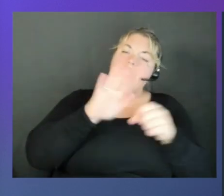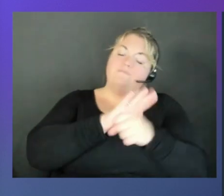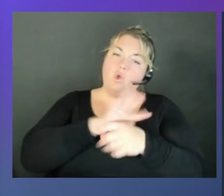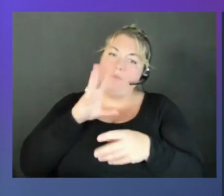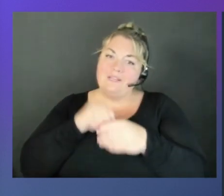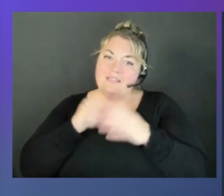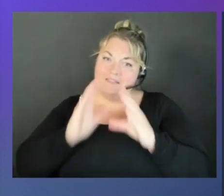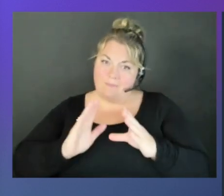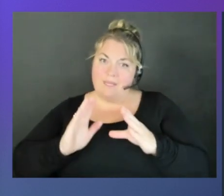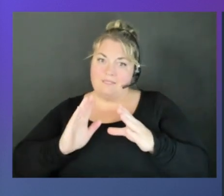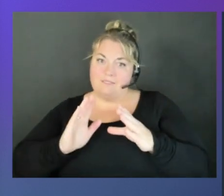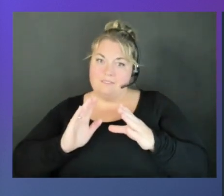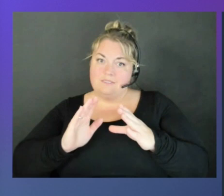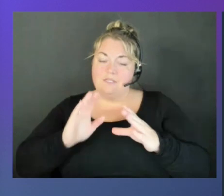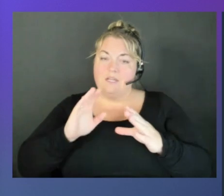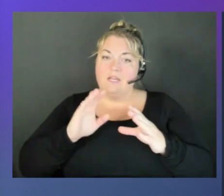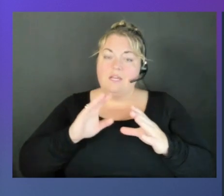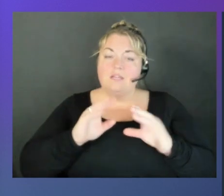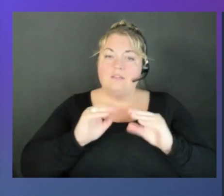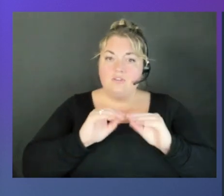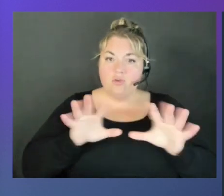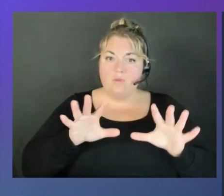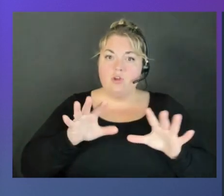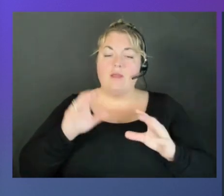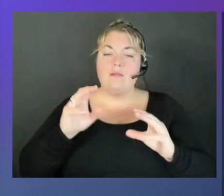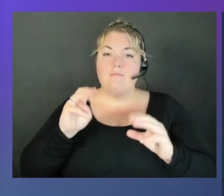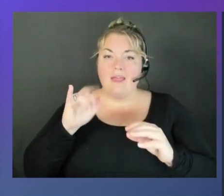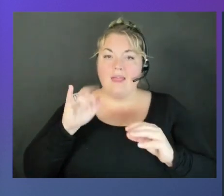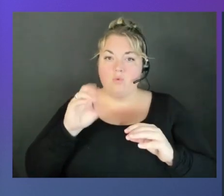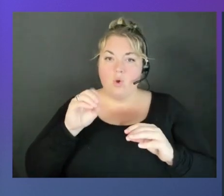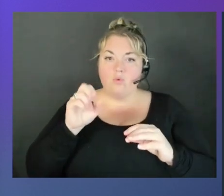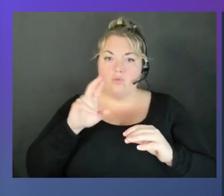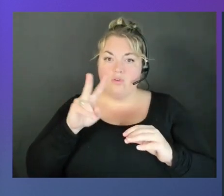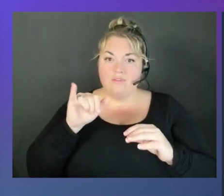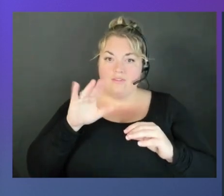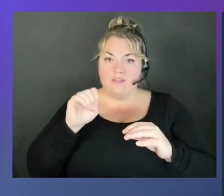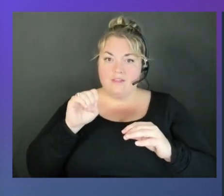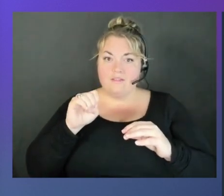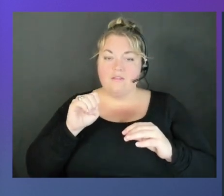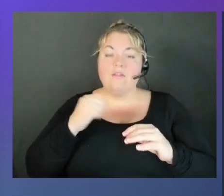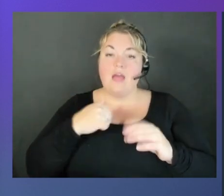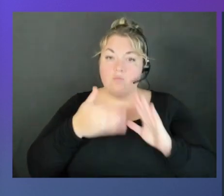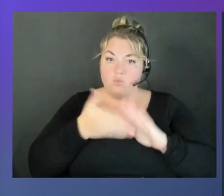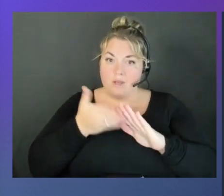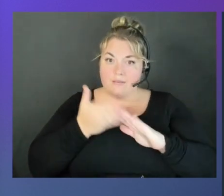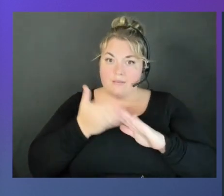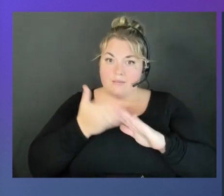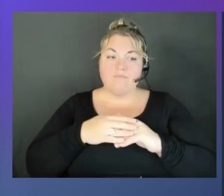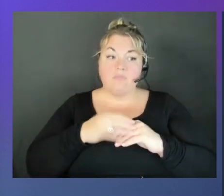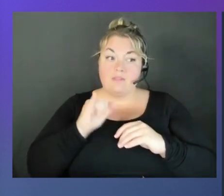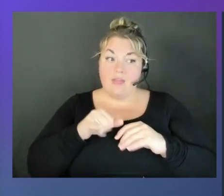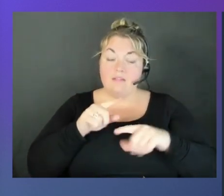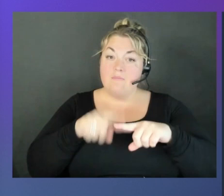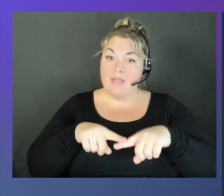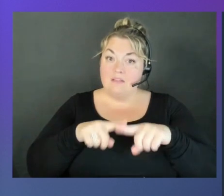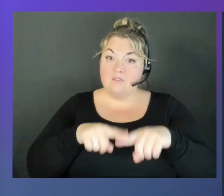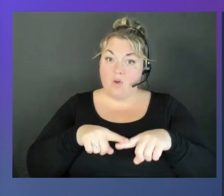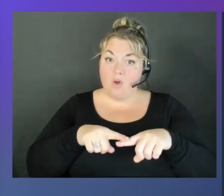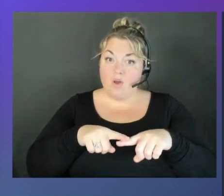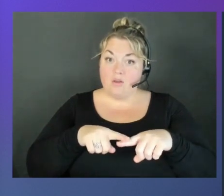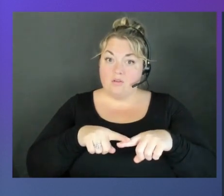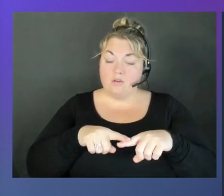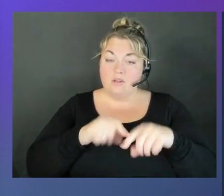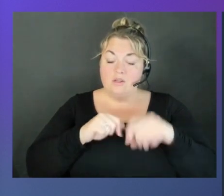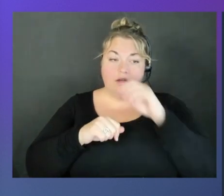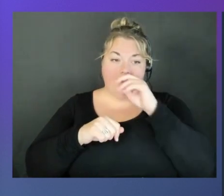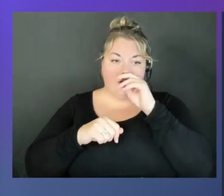in a distributed microservices application that I'm actually running. But that is based on this use